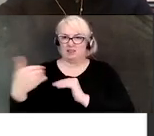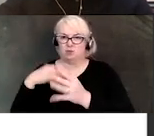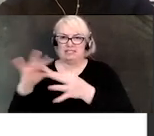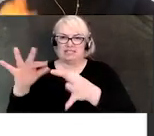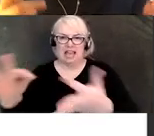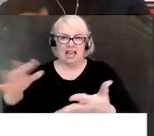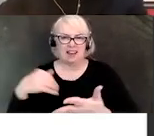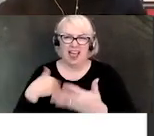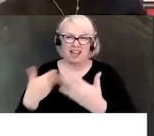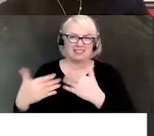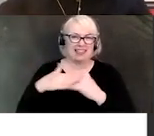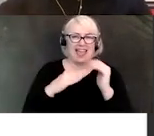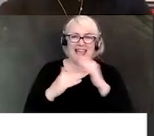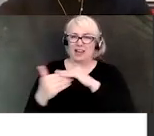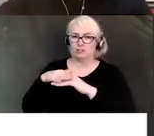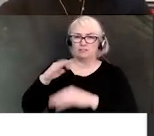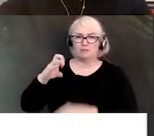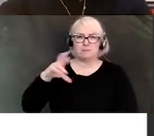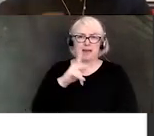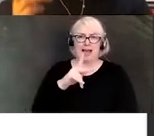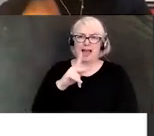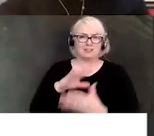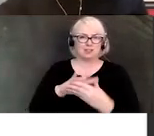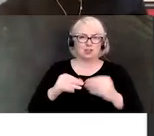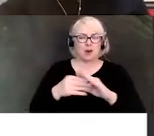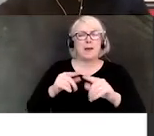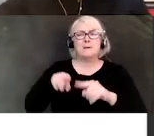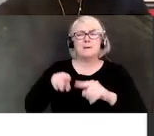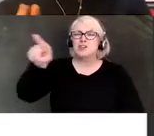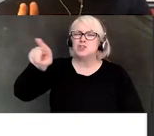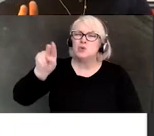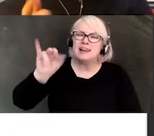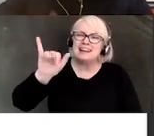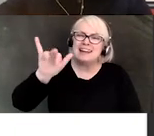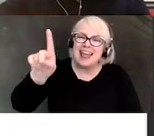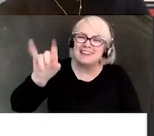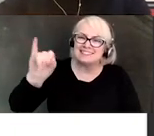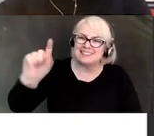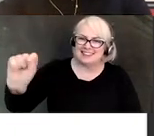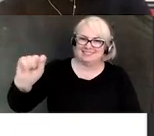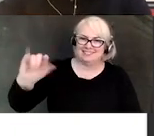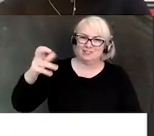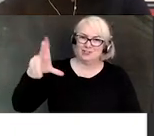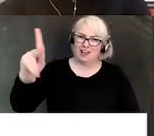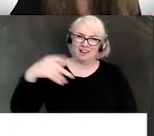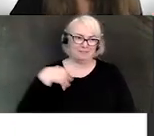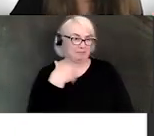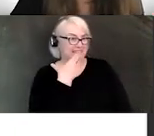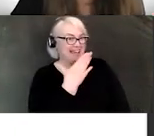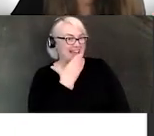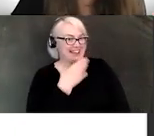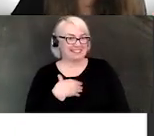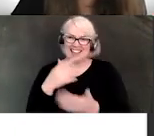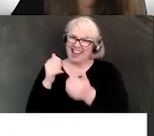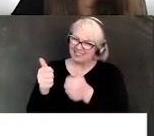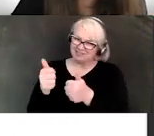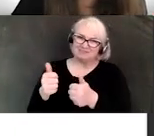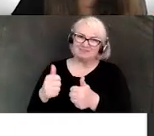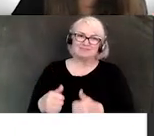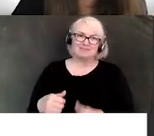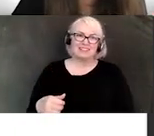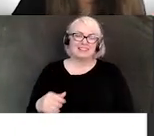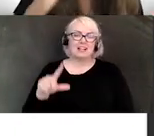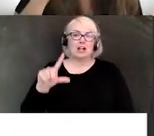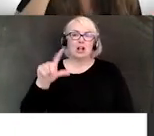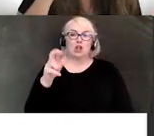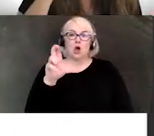um, you know, you nailed it, Chuck. was, that was, that's my favorite line in the script. Like, I just, I just loved it. Yeah. I'm like, I'm like looking at it